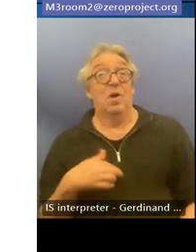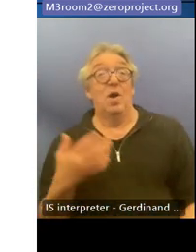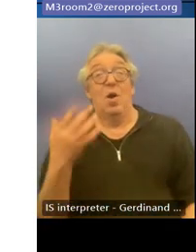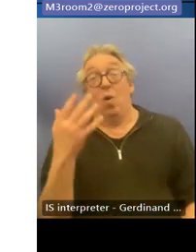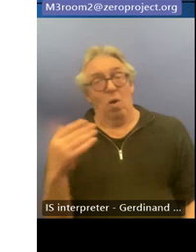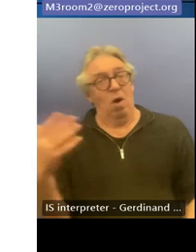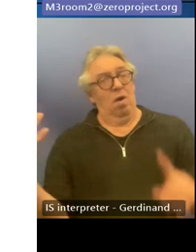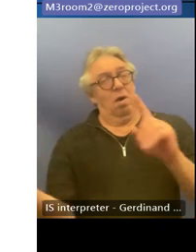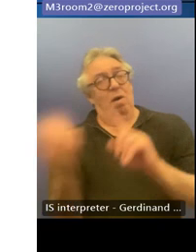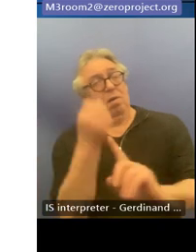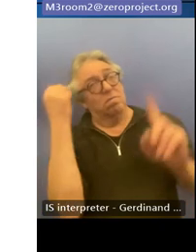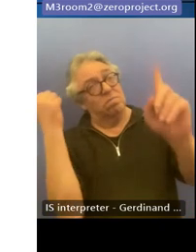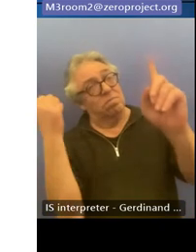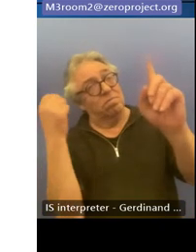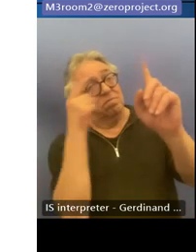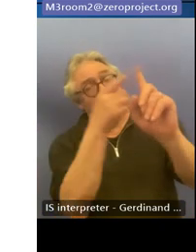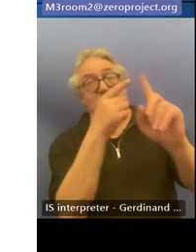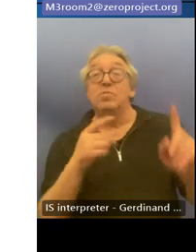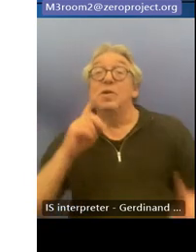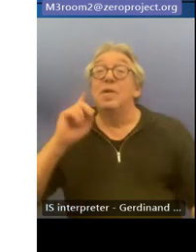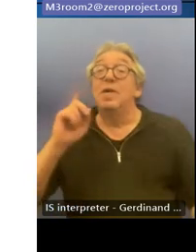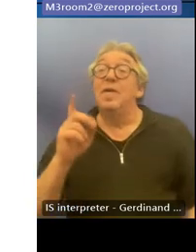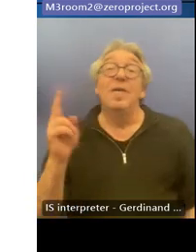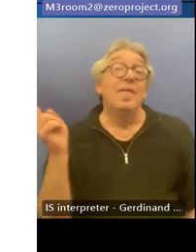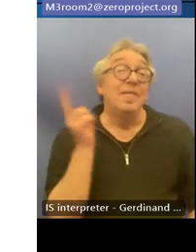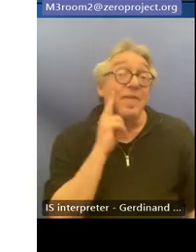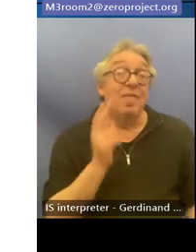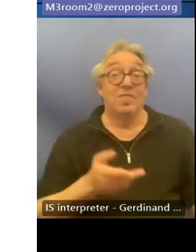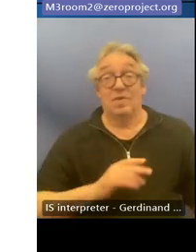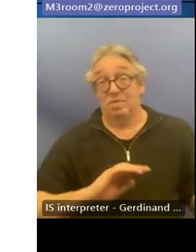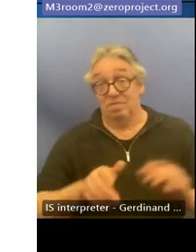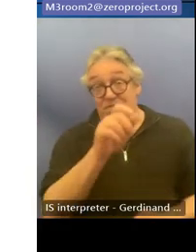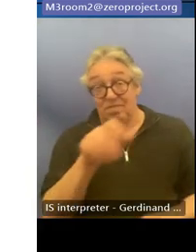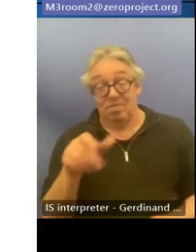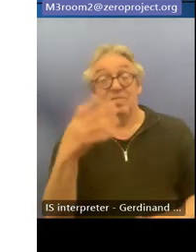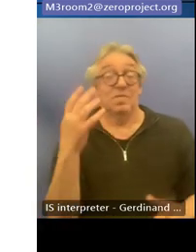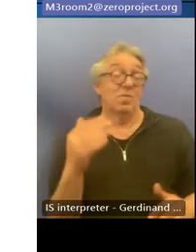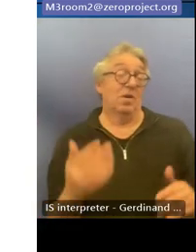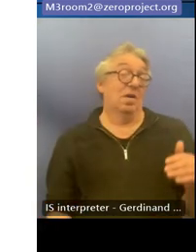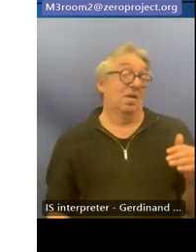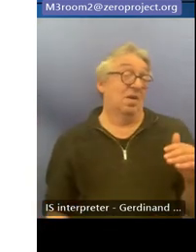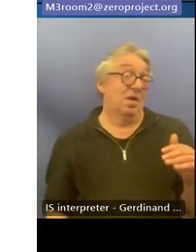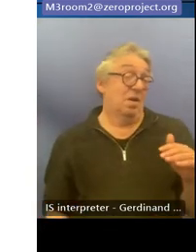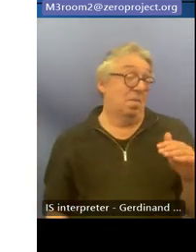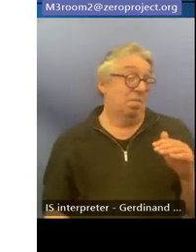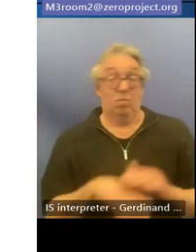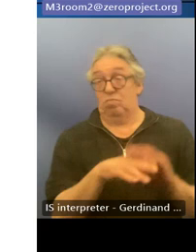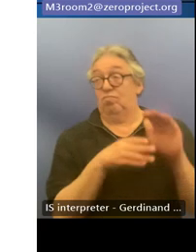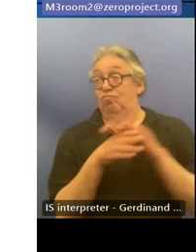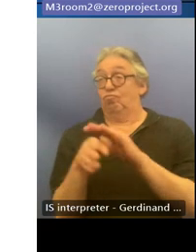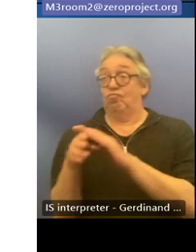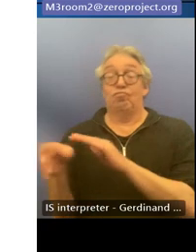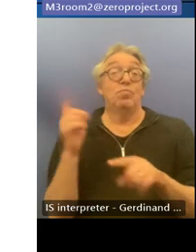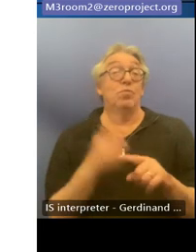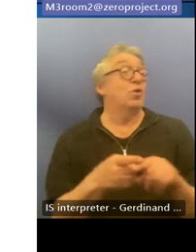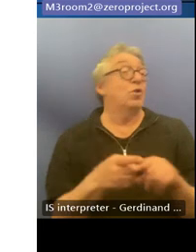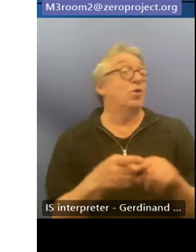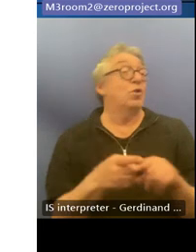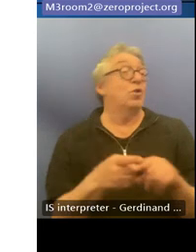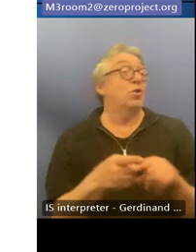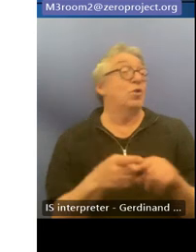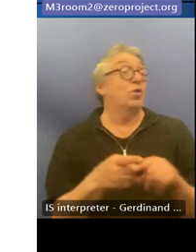for deaf-signing people as possible. And build bridges between the deaf and the hearing world. So, how